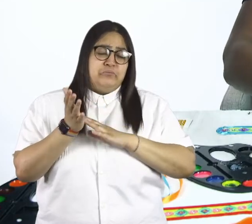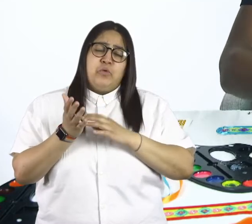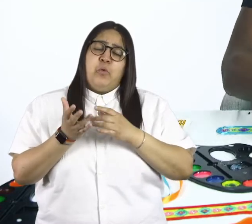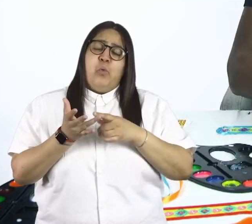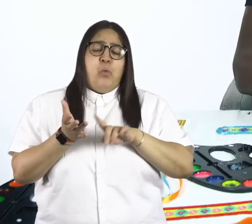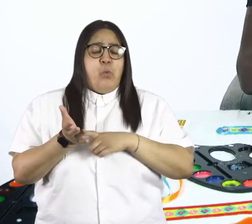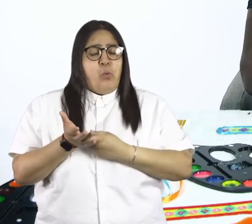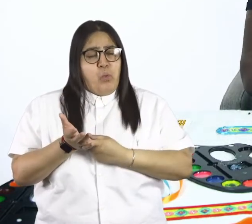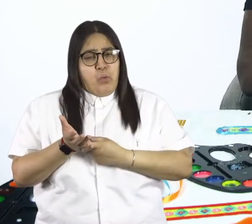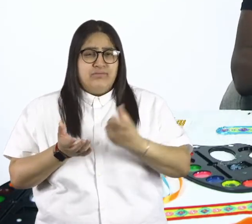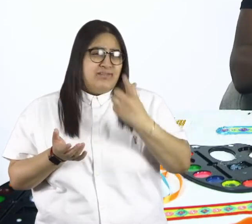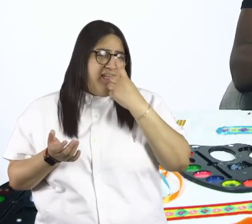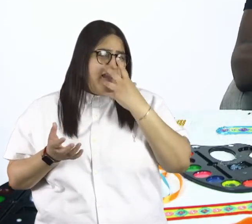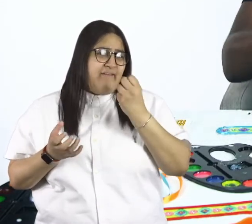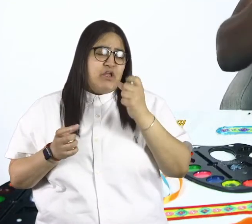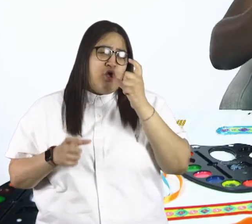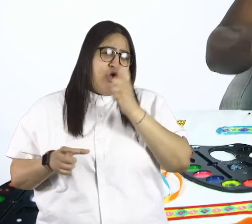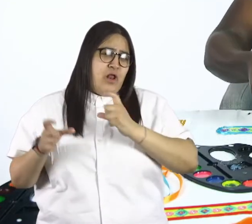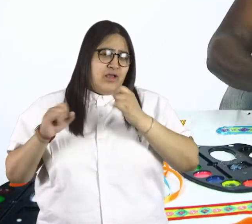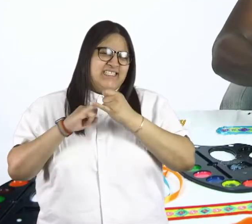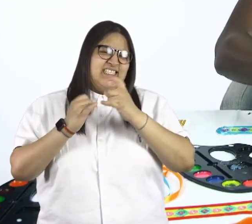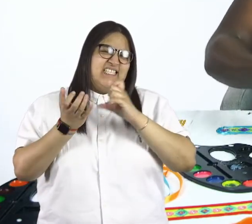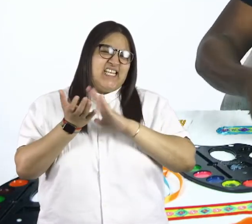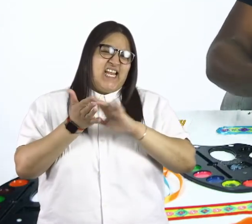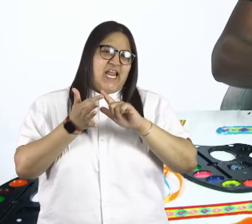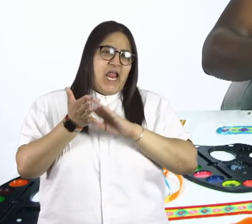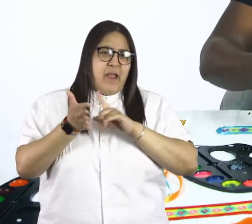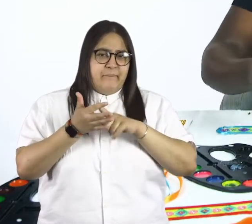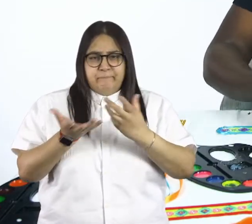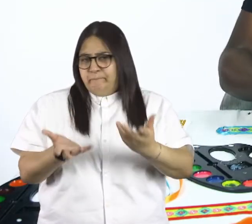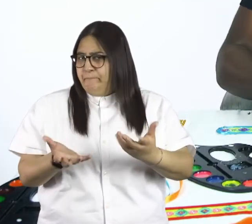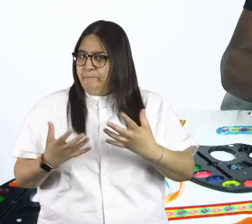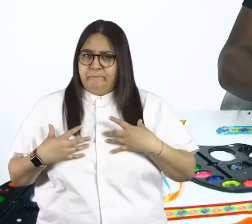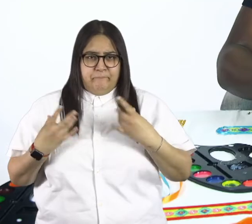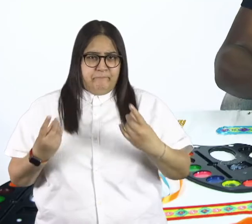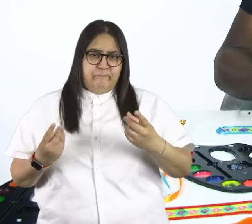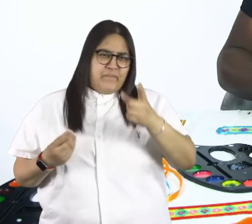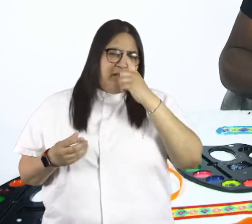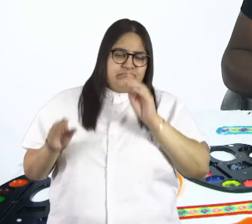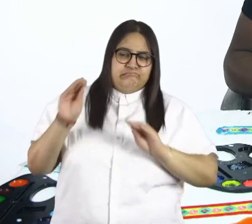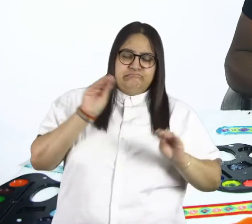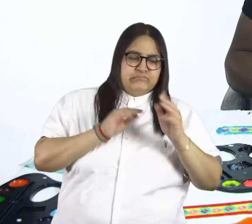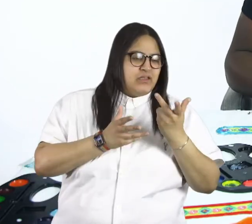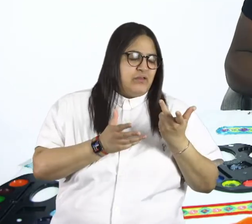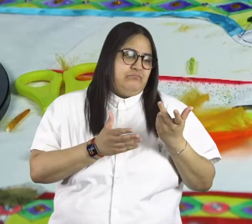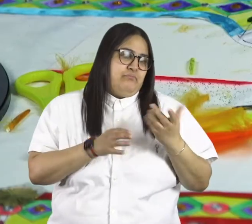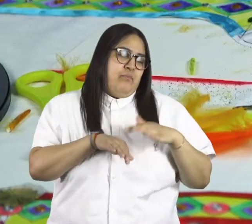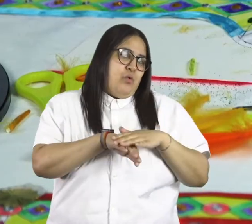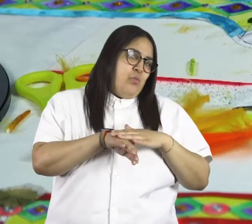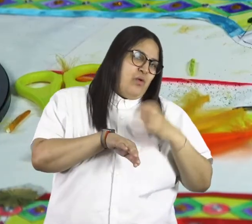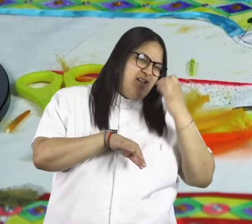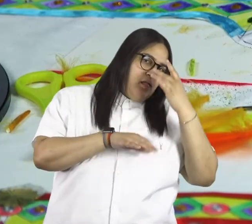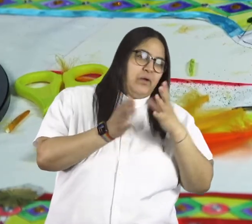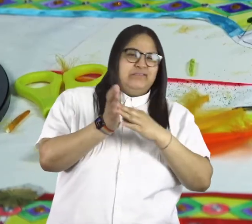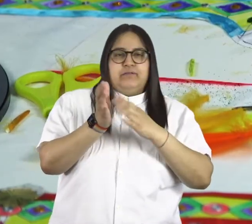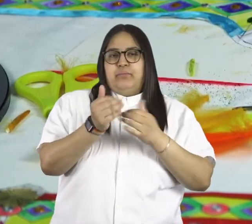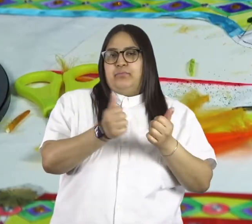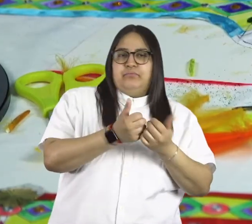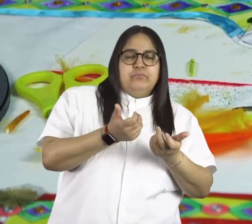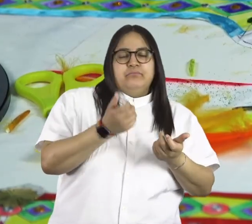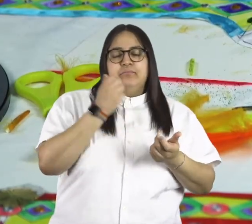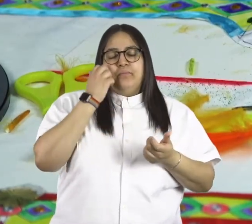of color kind of combo direction. So I'm going to start